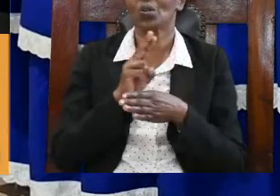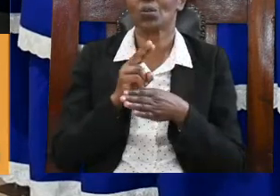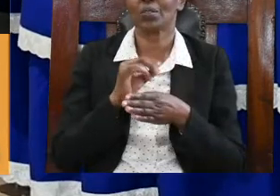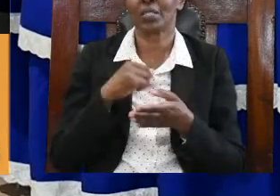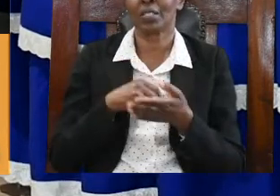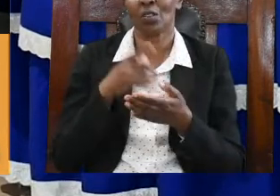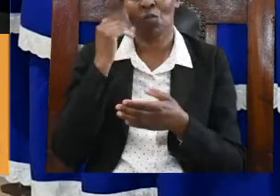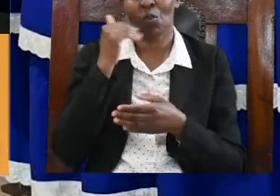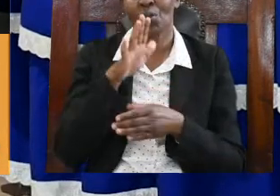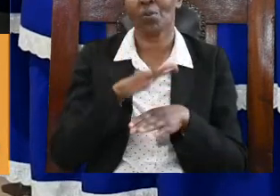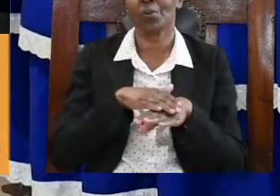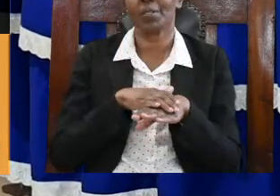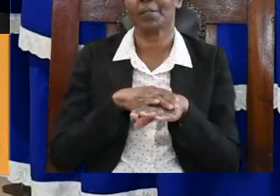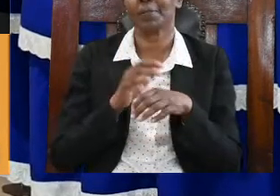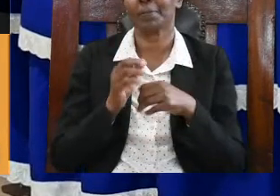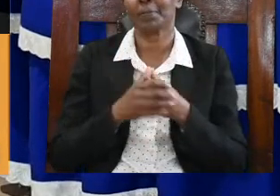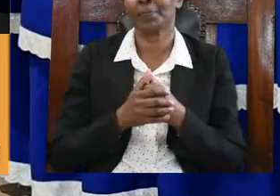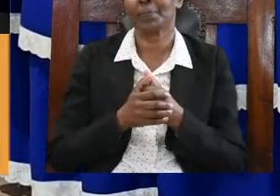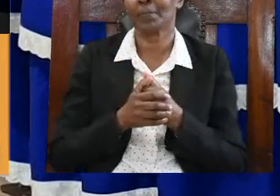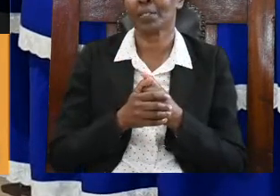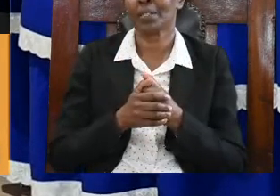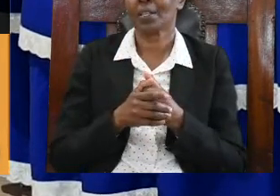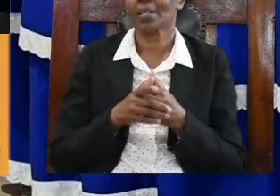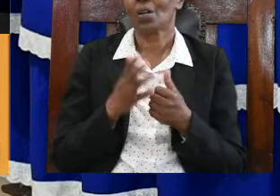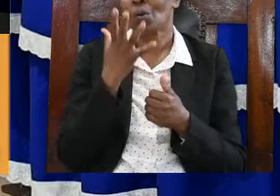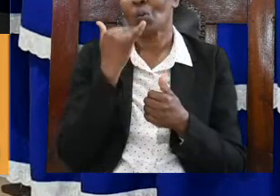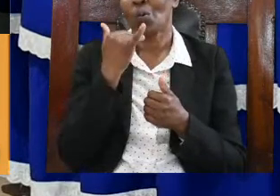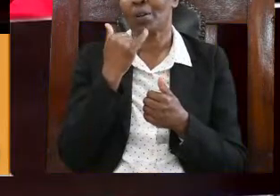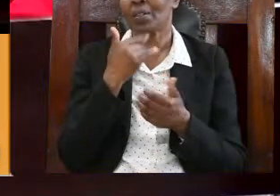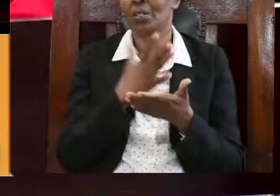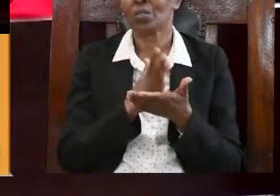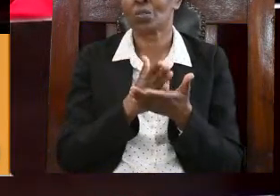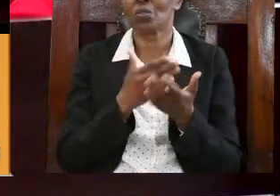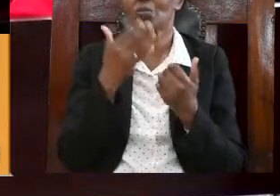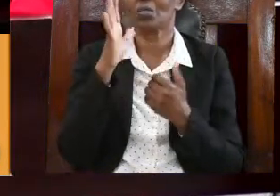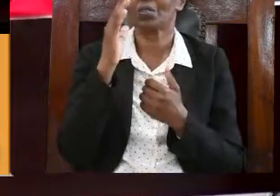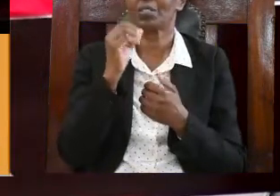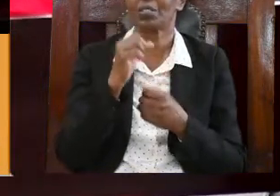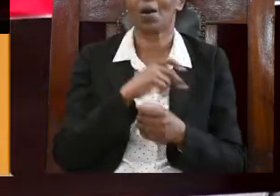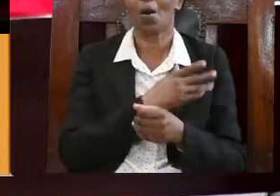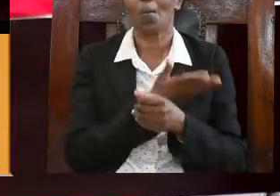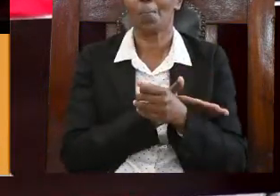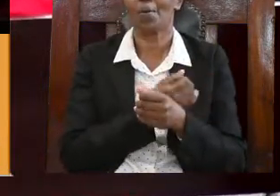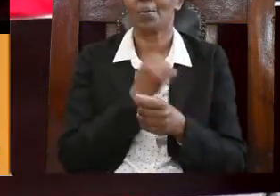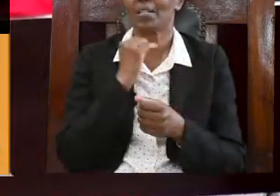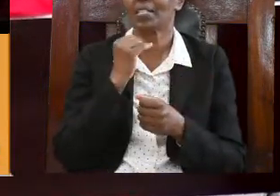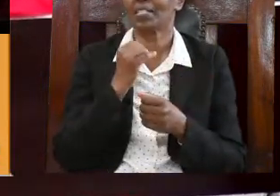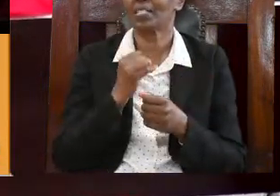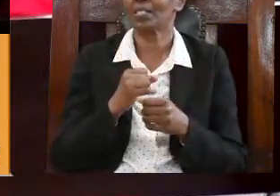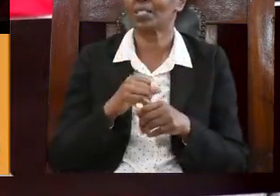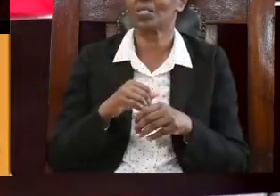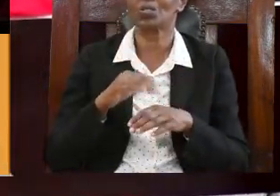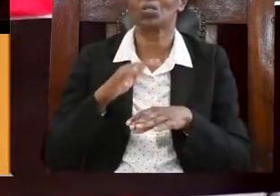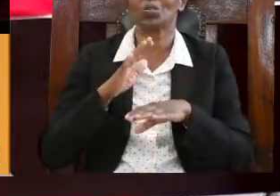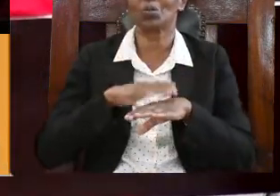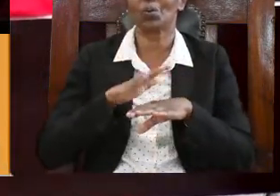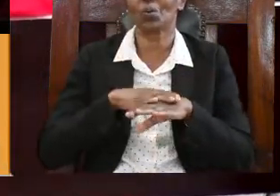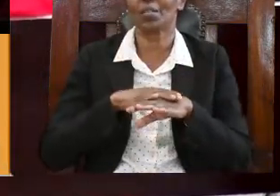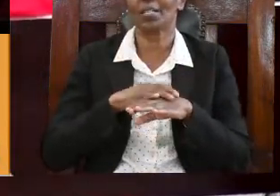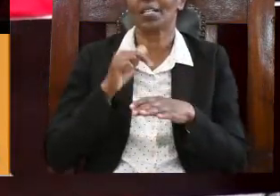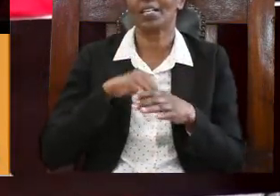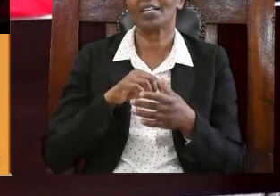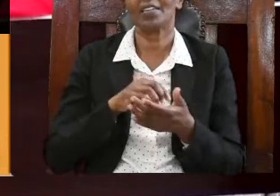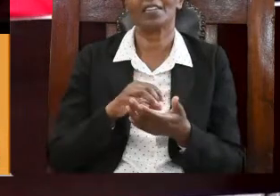good. And this is why the truth of God's sovereign grace is so precious in the midst